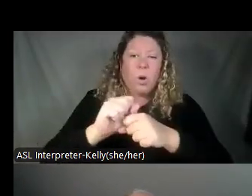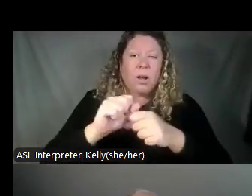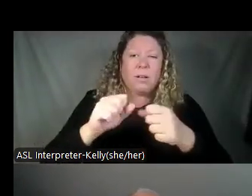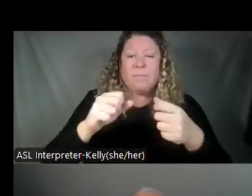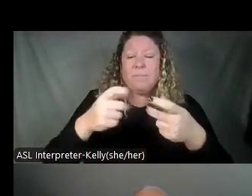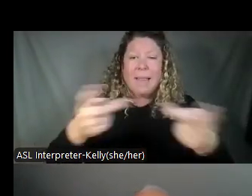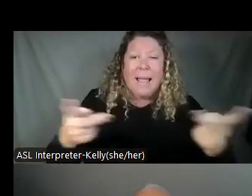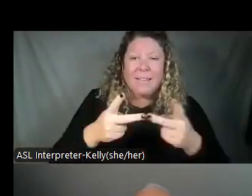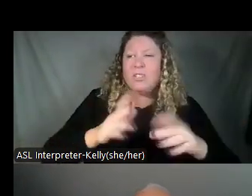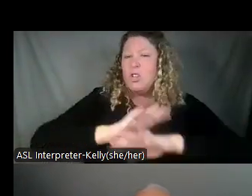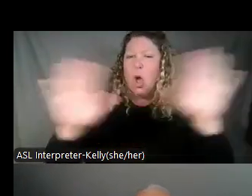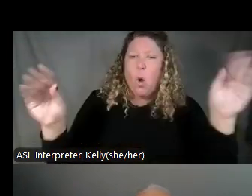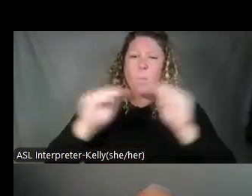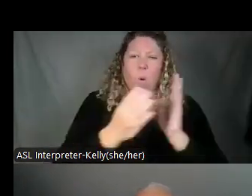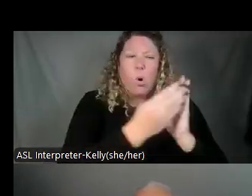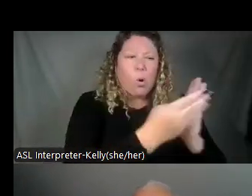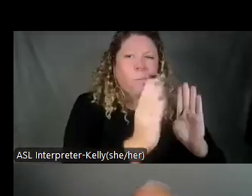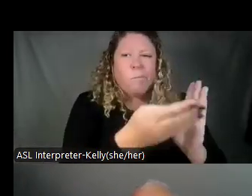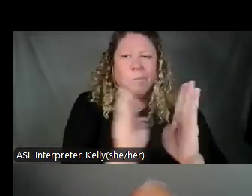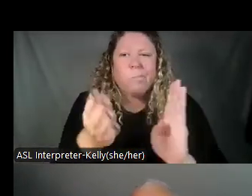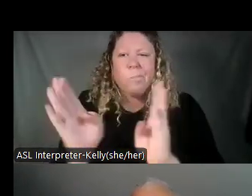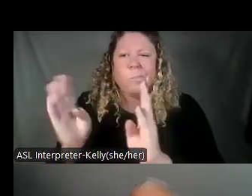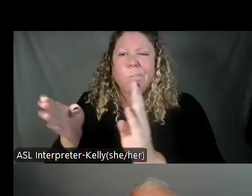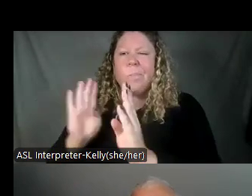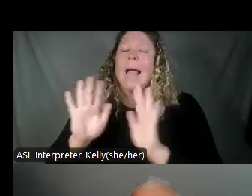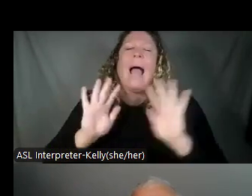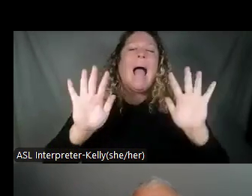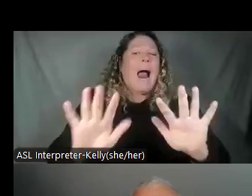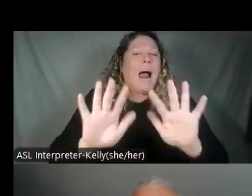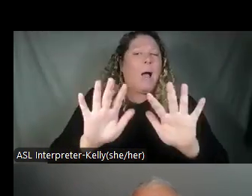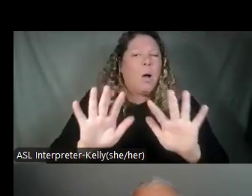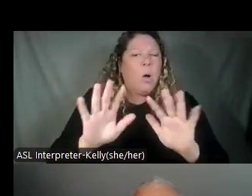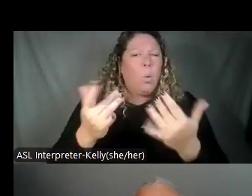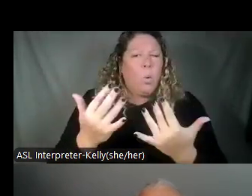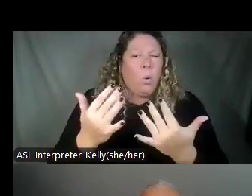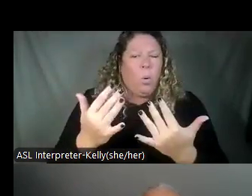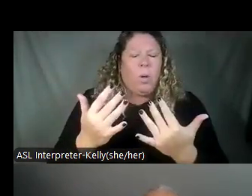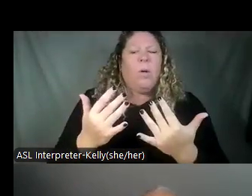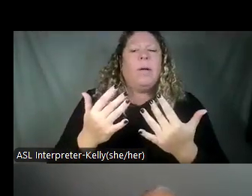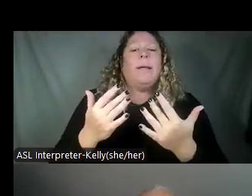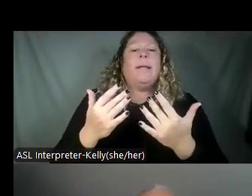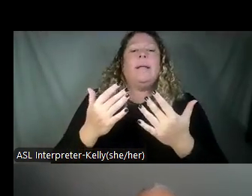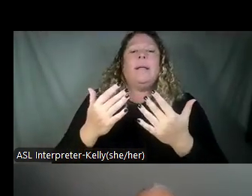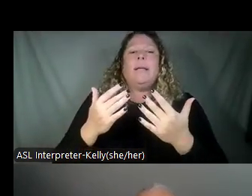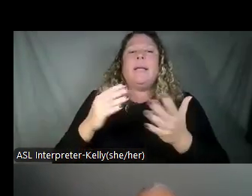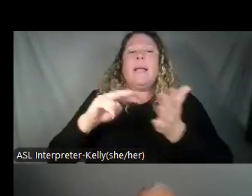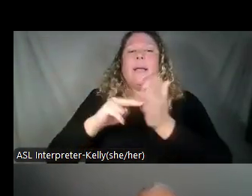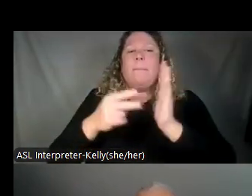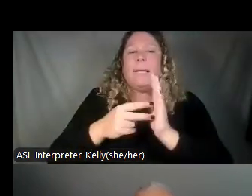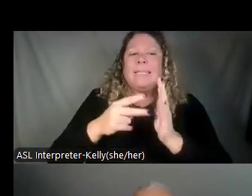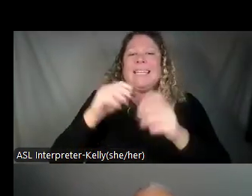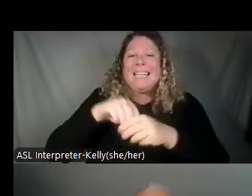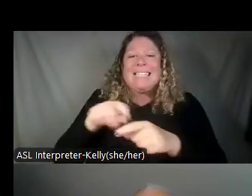walls. I think that they're being a little bit premature about how this happens, because that whole